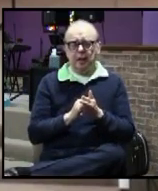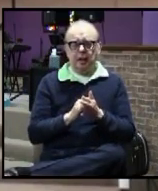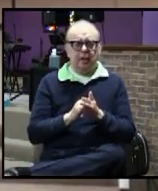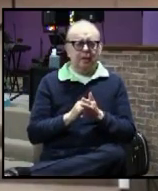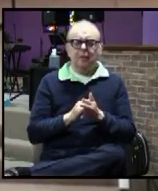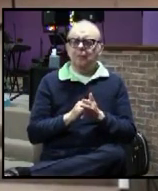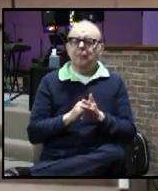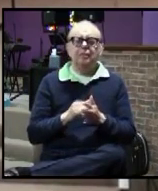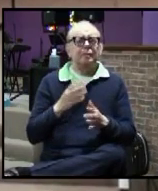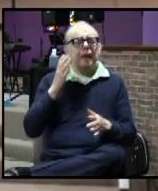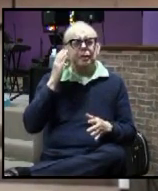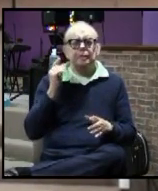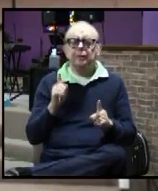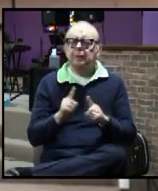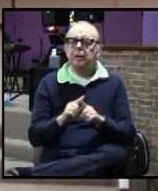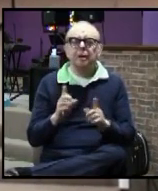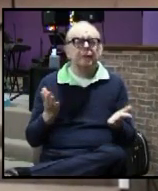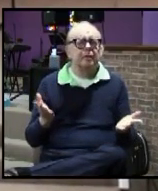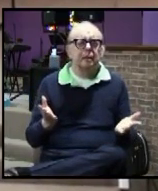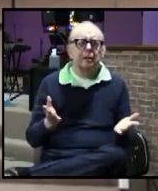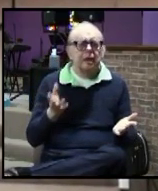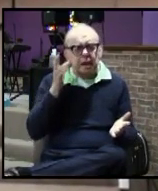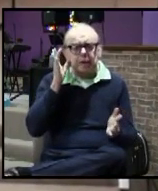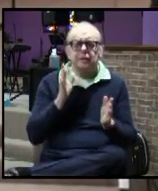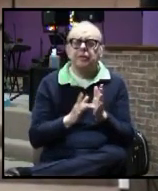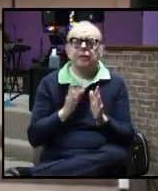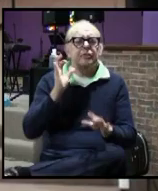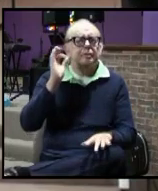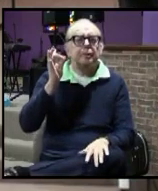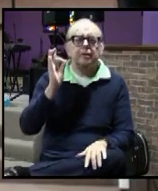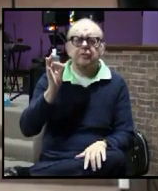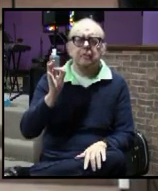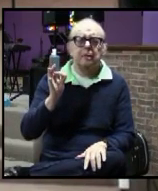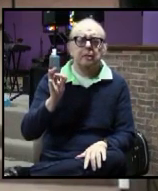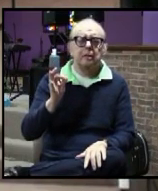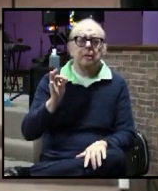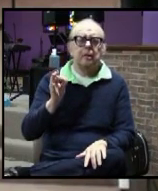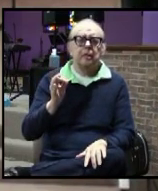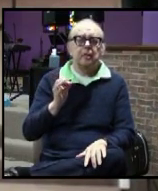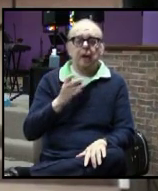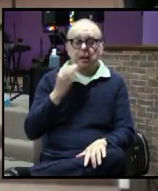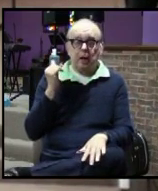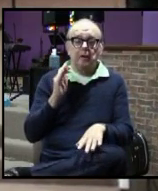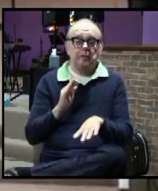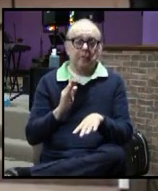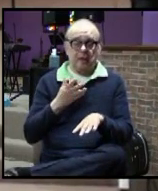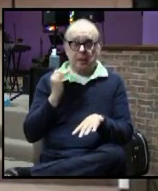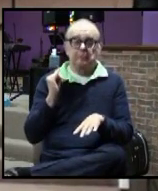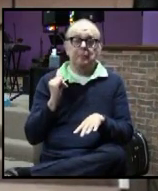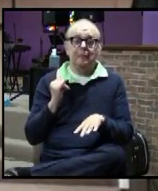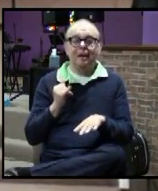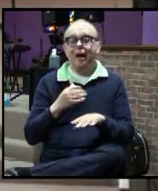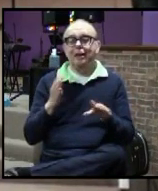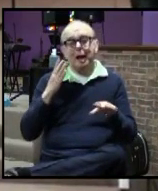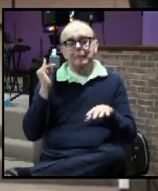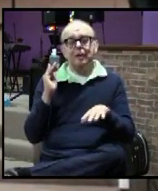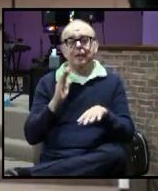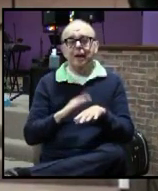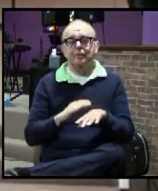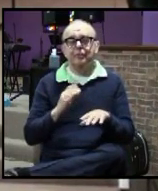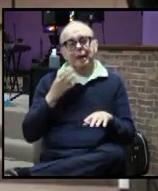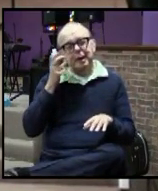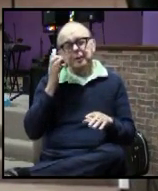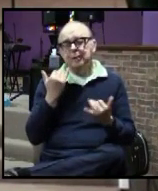know, what would it be like? What would it be like to hear Jesus preach? It would be a lot better than what you're going to hear today. I can tell you